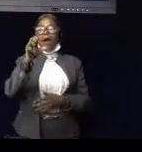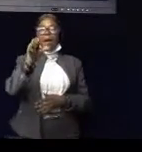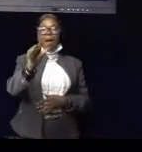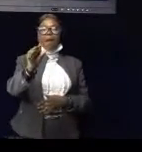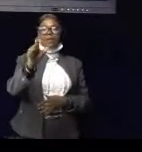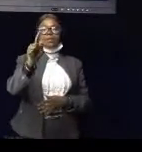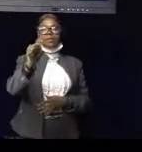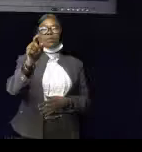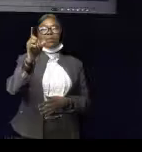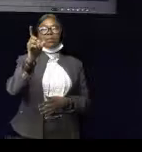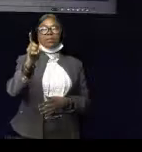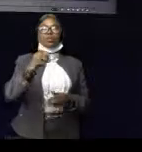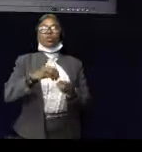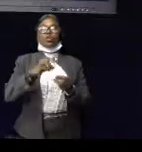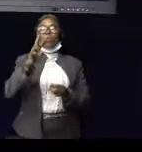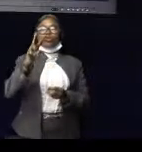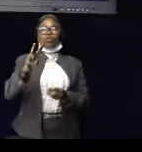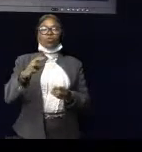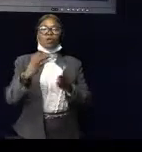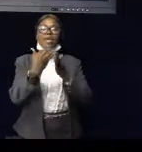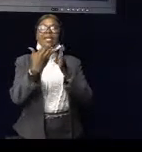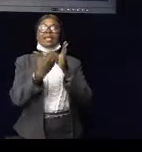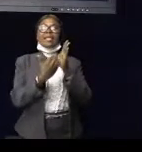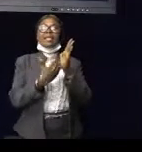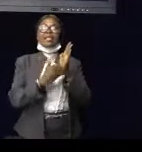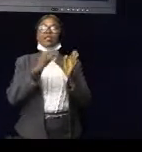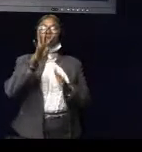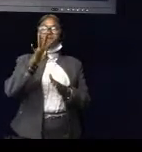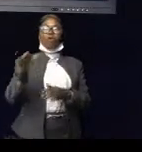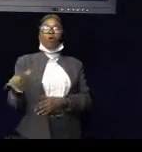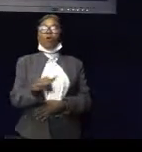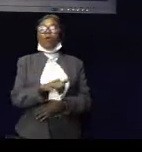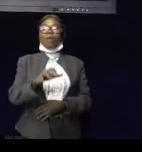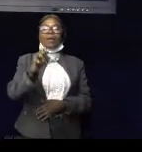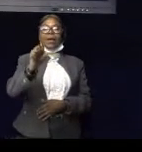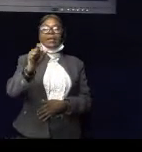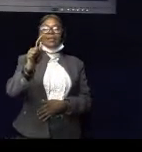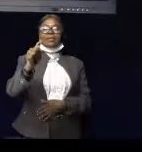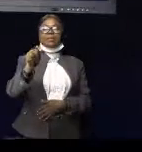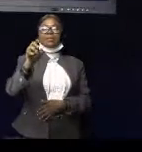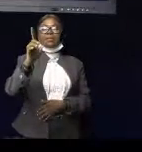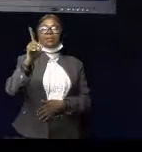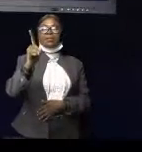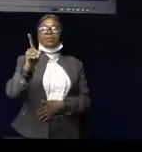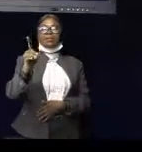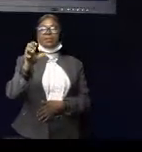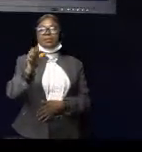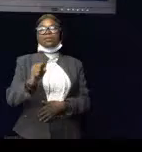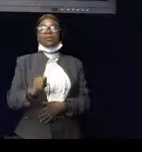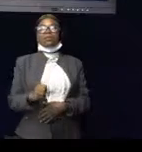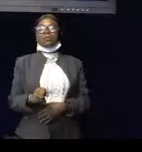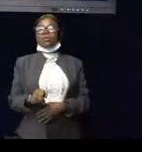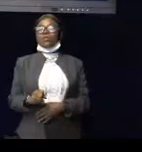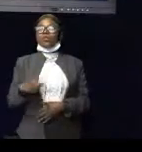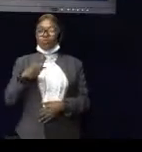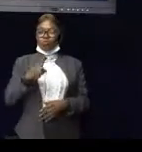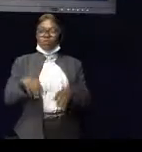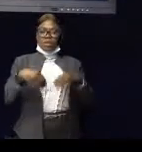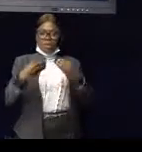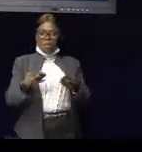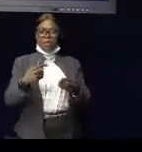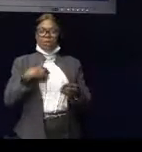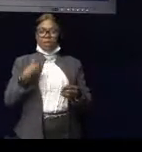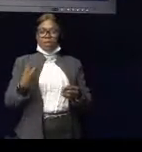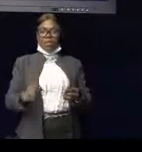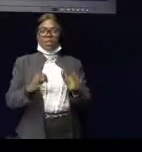STDs? Number 2, list 4 common STDs. You give me examples of STDs